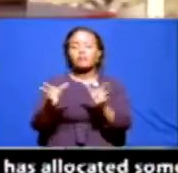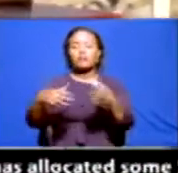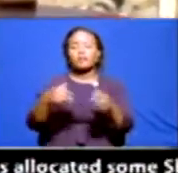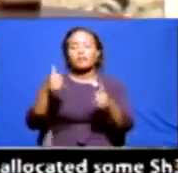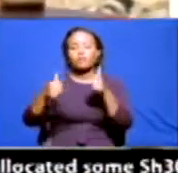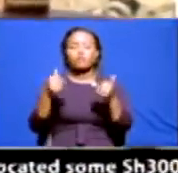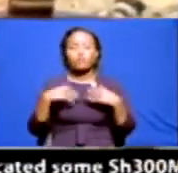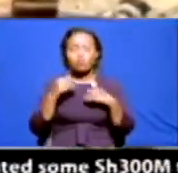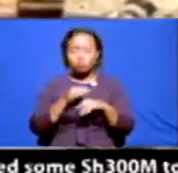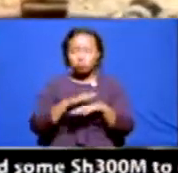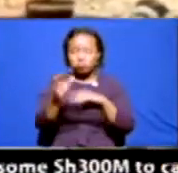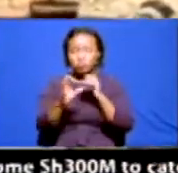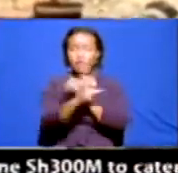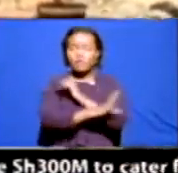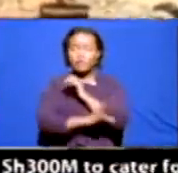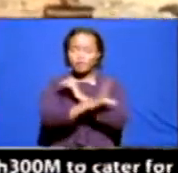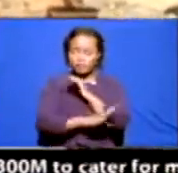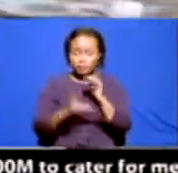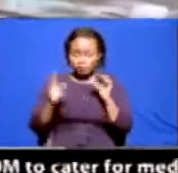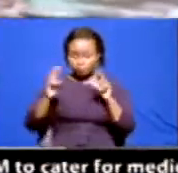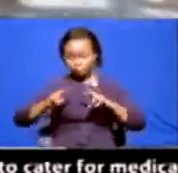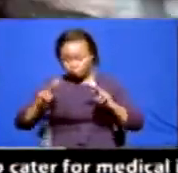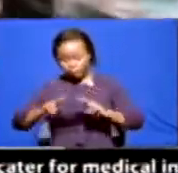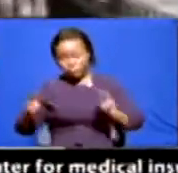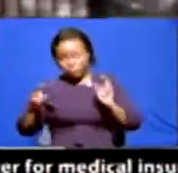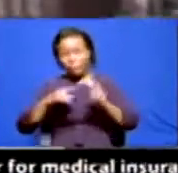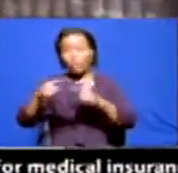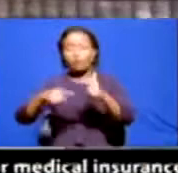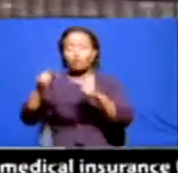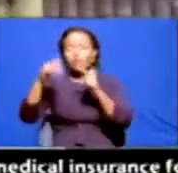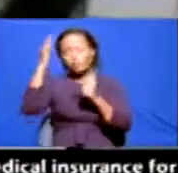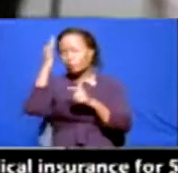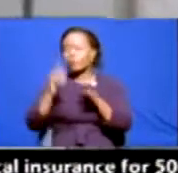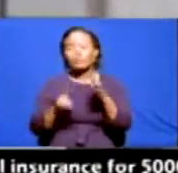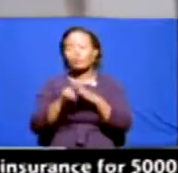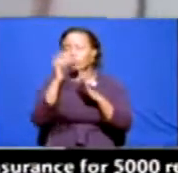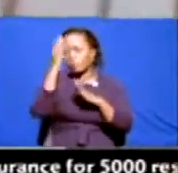country. Investigators are trying to determine the cause of the incident and the extent of the damage,